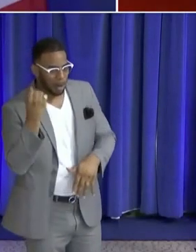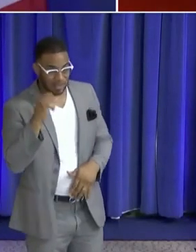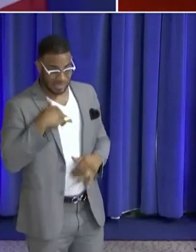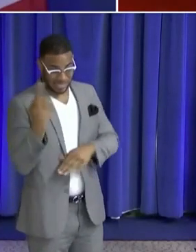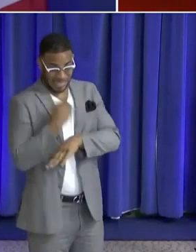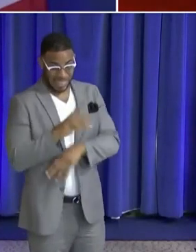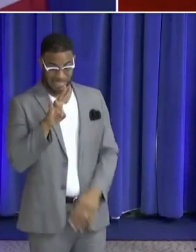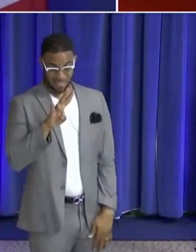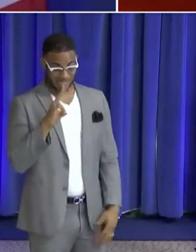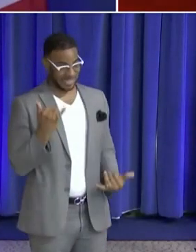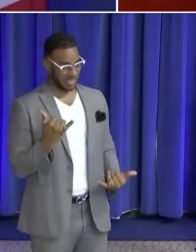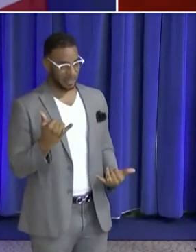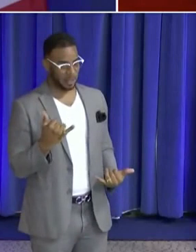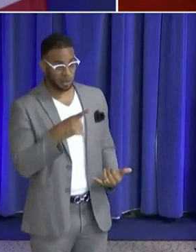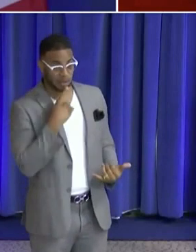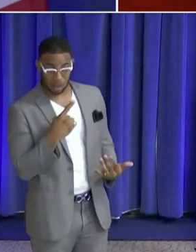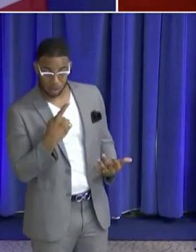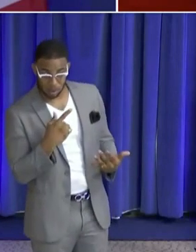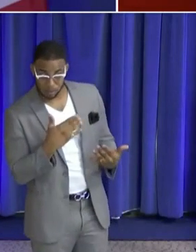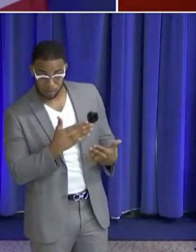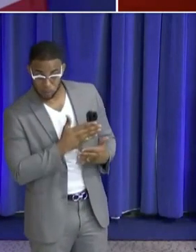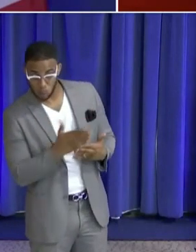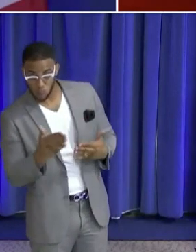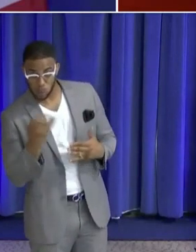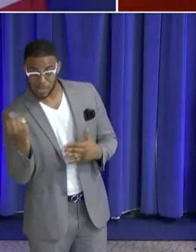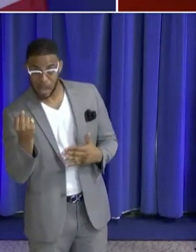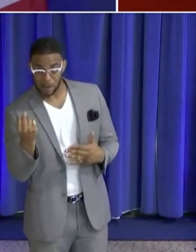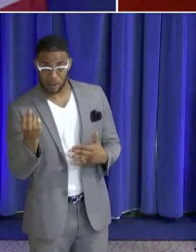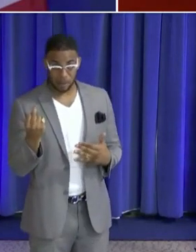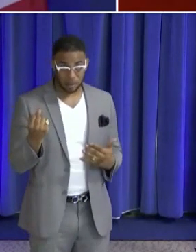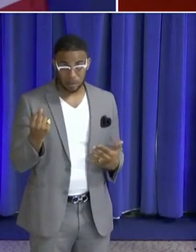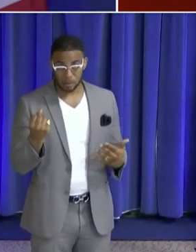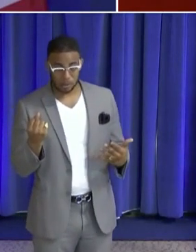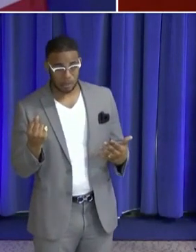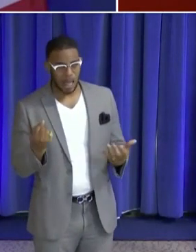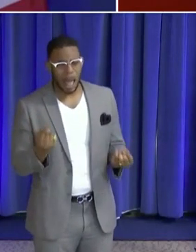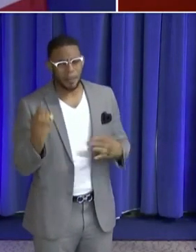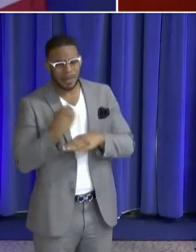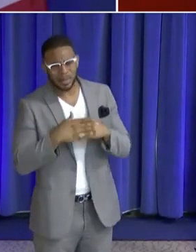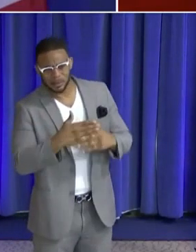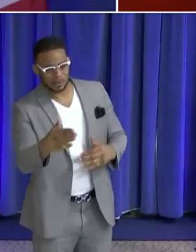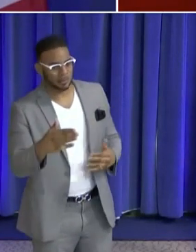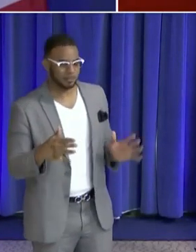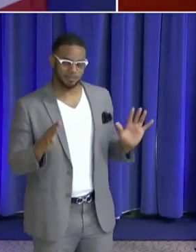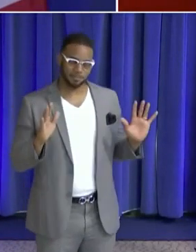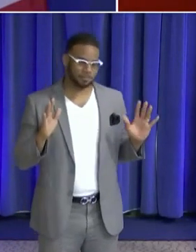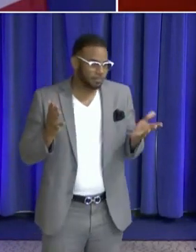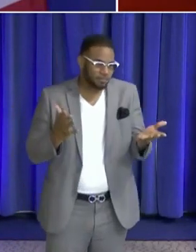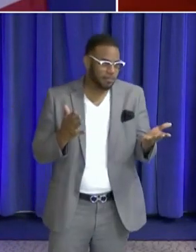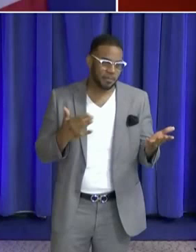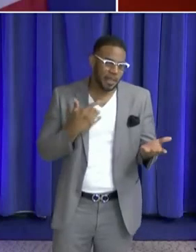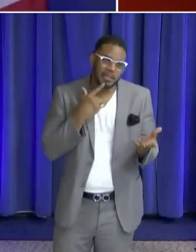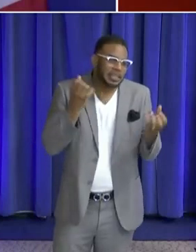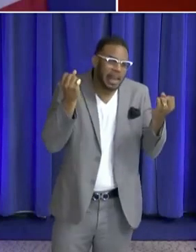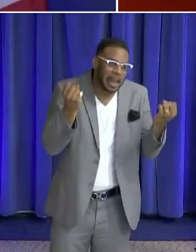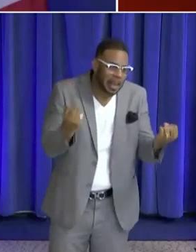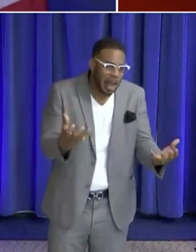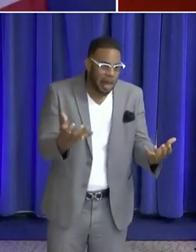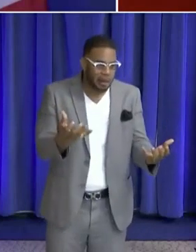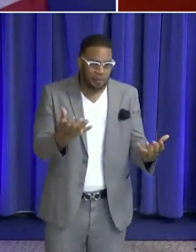7 today. You say we'll go through Saturday. I'll say this. There's a lot